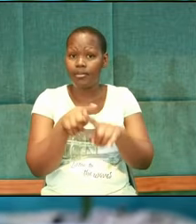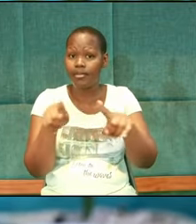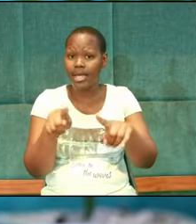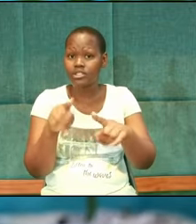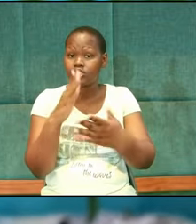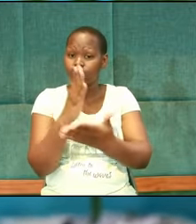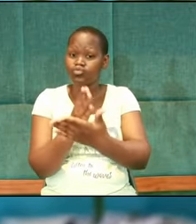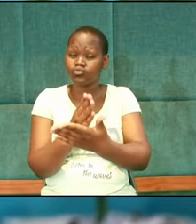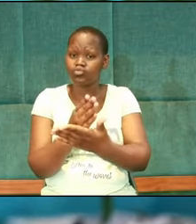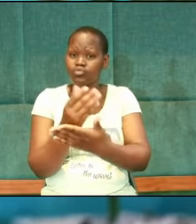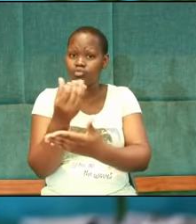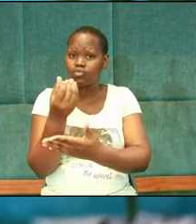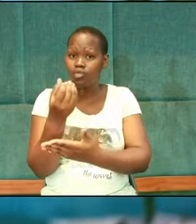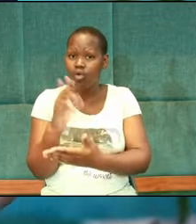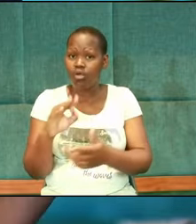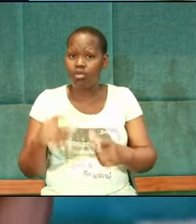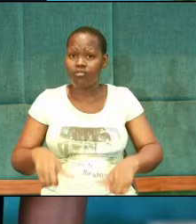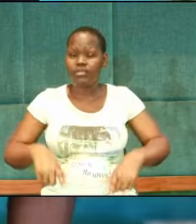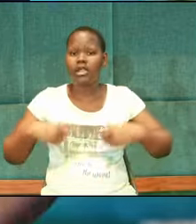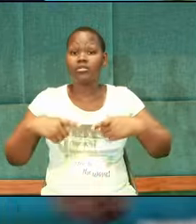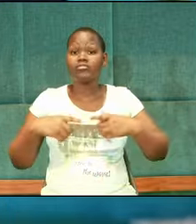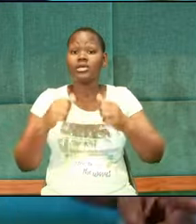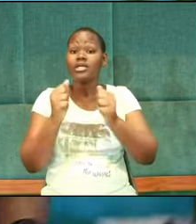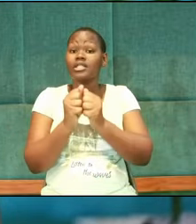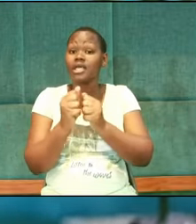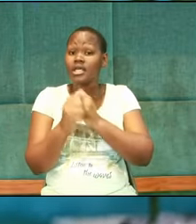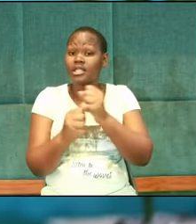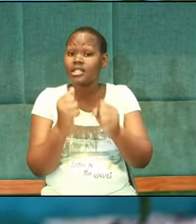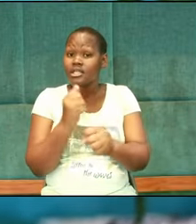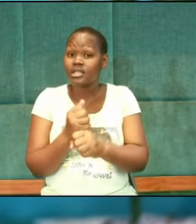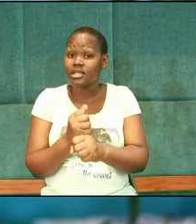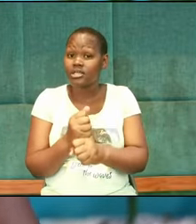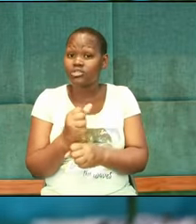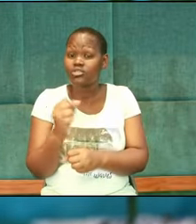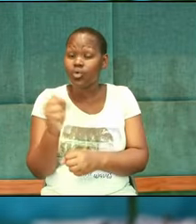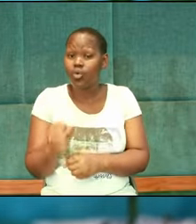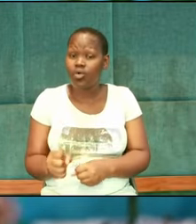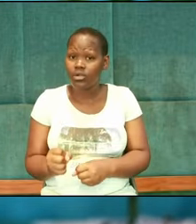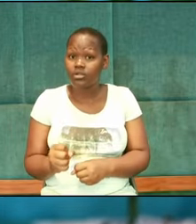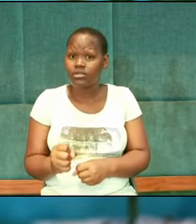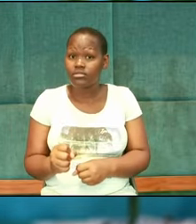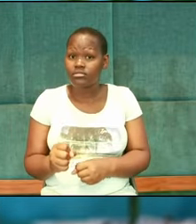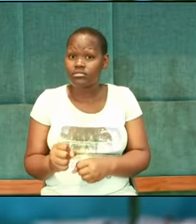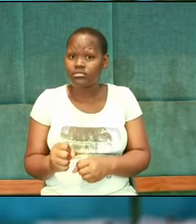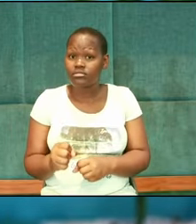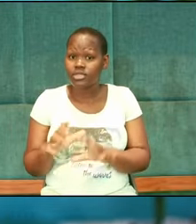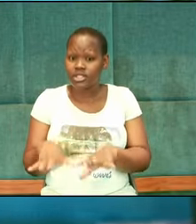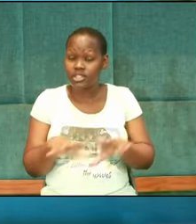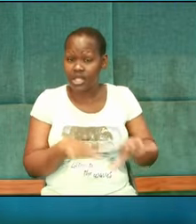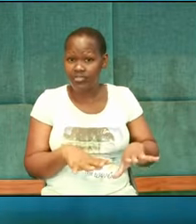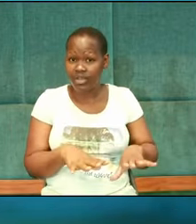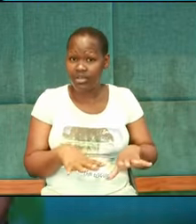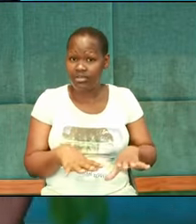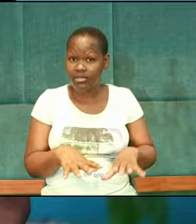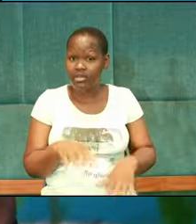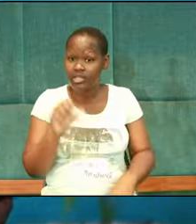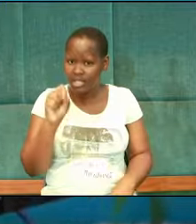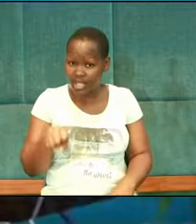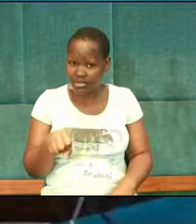life. Will a 10-year-old girl suffer when giving birth when she's pregnant? Yes or no? Yes. It's a fact of life.